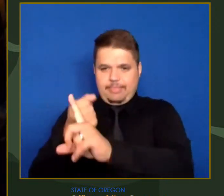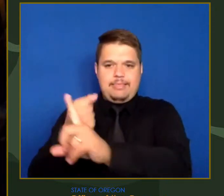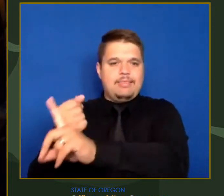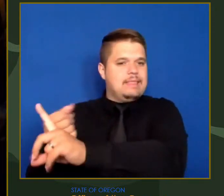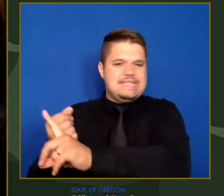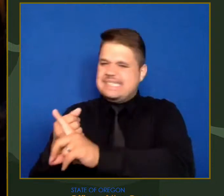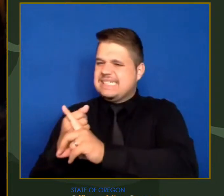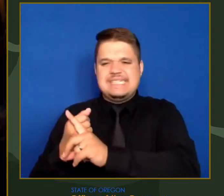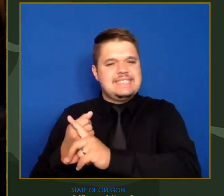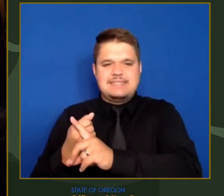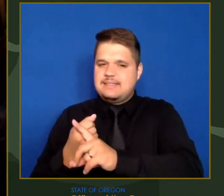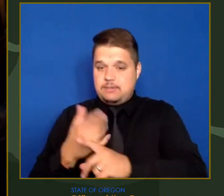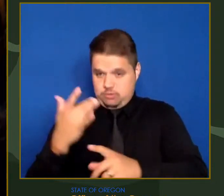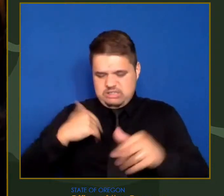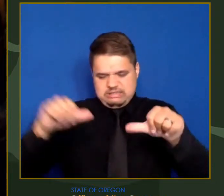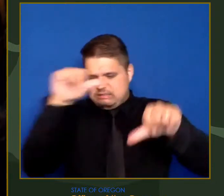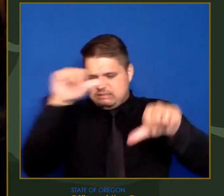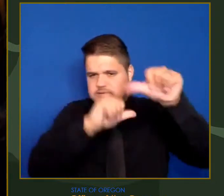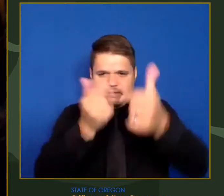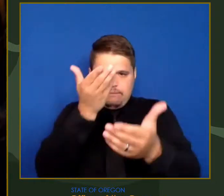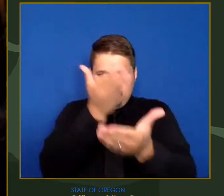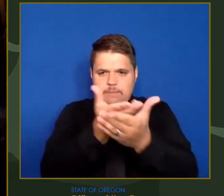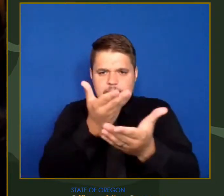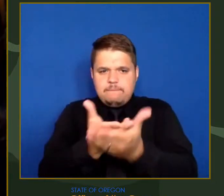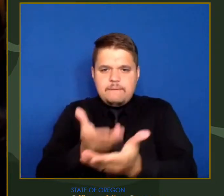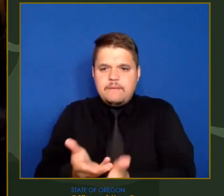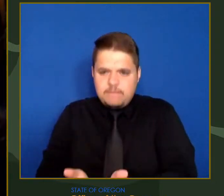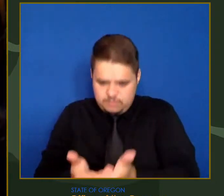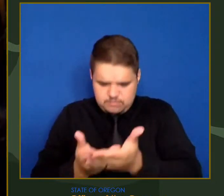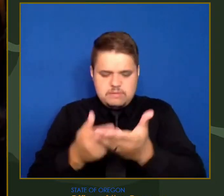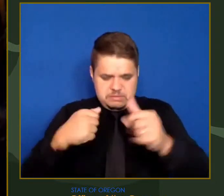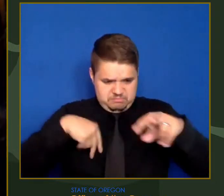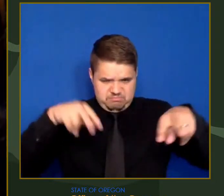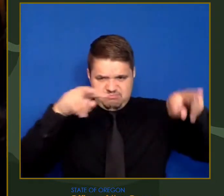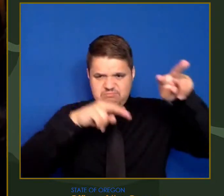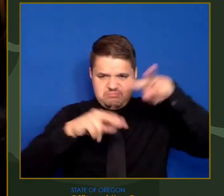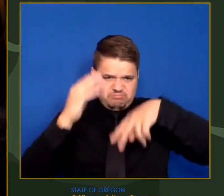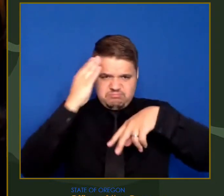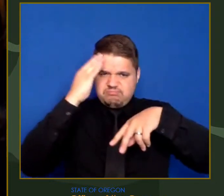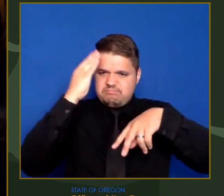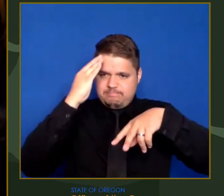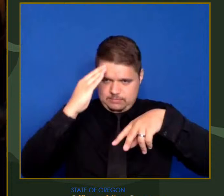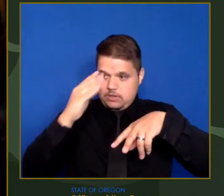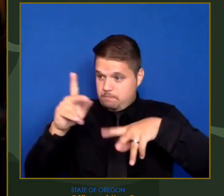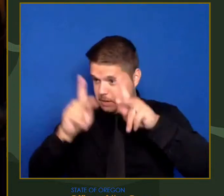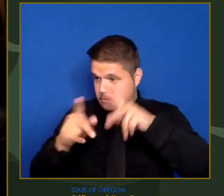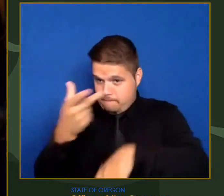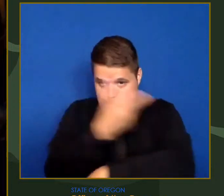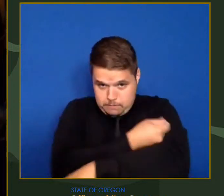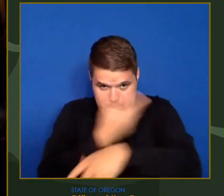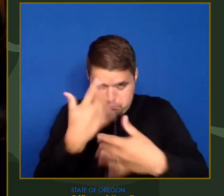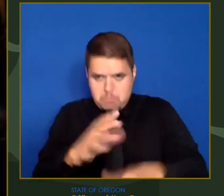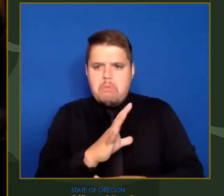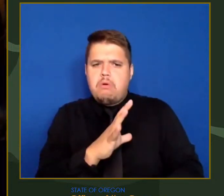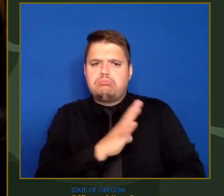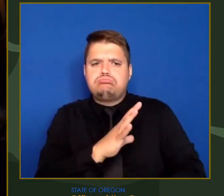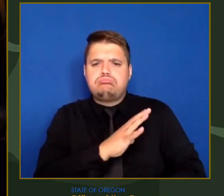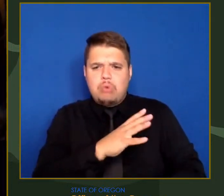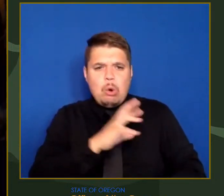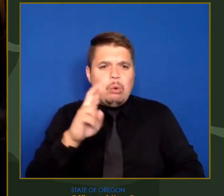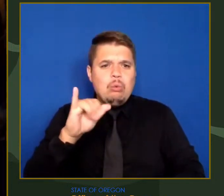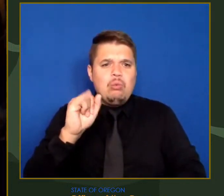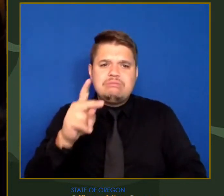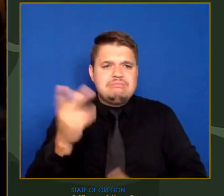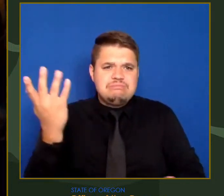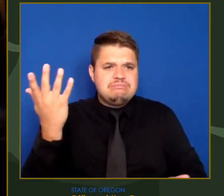science. People who are vaccinated against COVID-19 are at an extremely low risk for serious illness